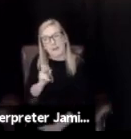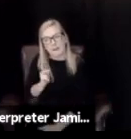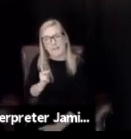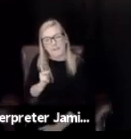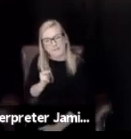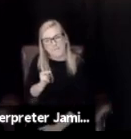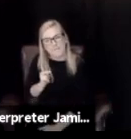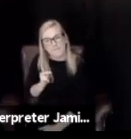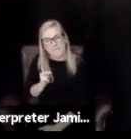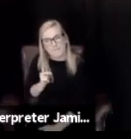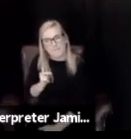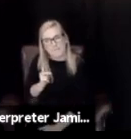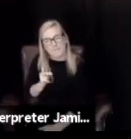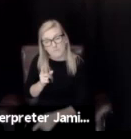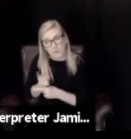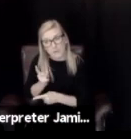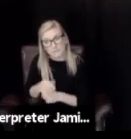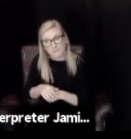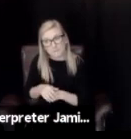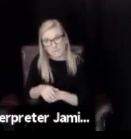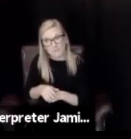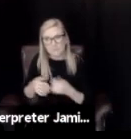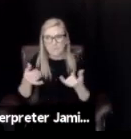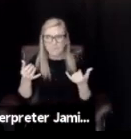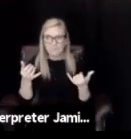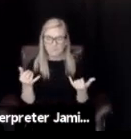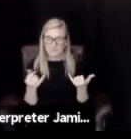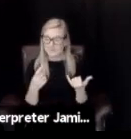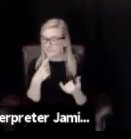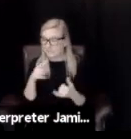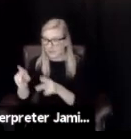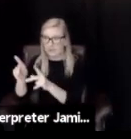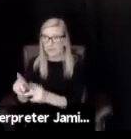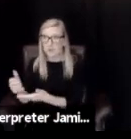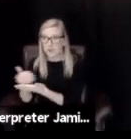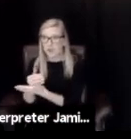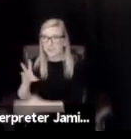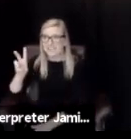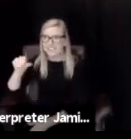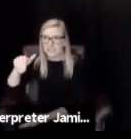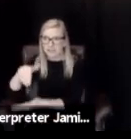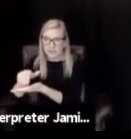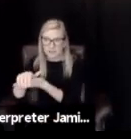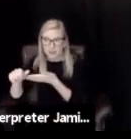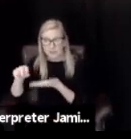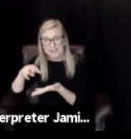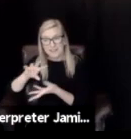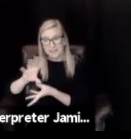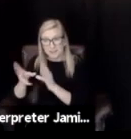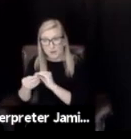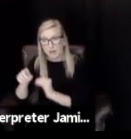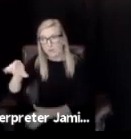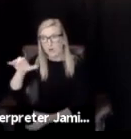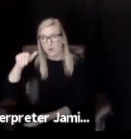this job filled, right? So now if let's say that person's making $60,000, that's $100,000. Look at